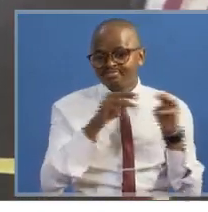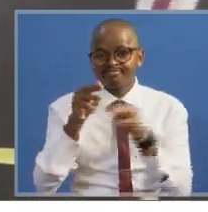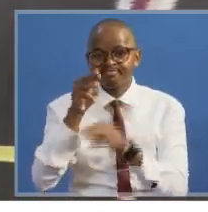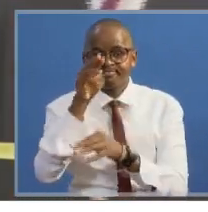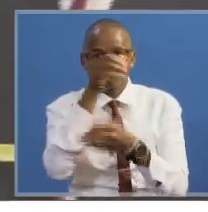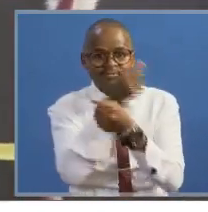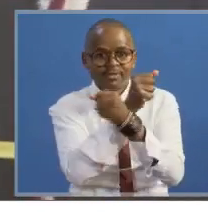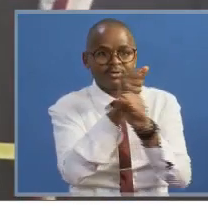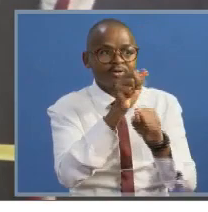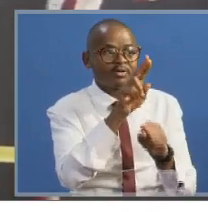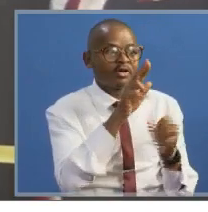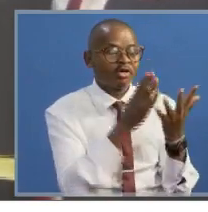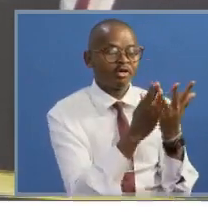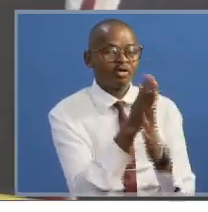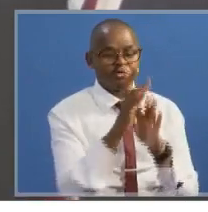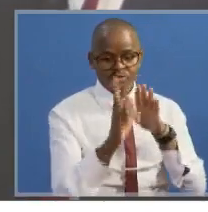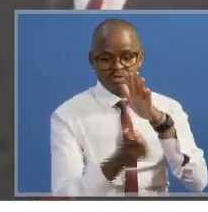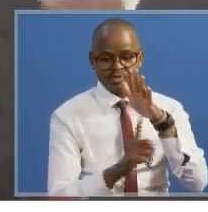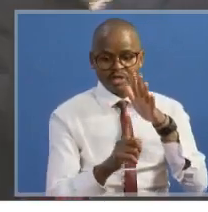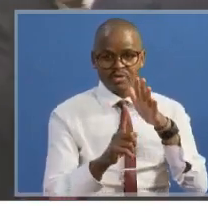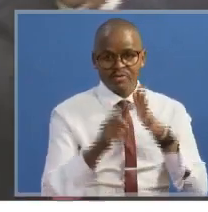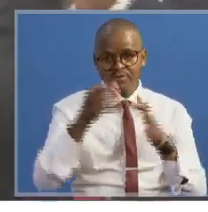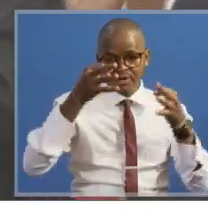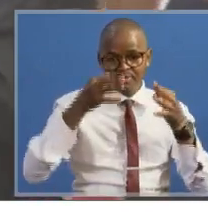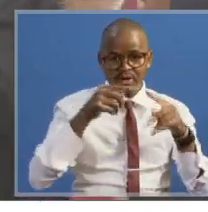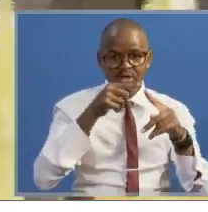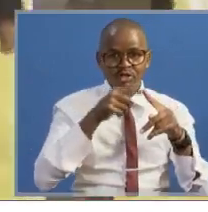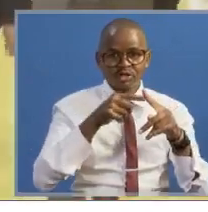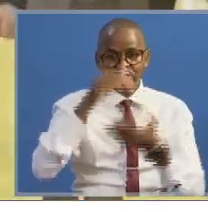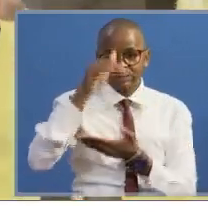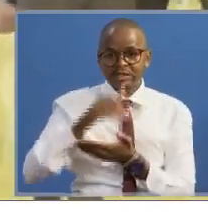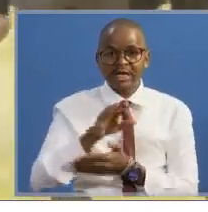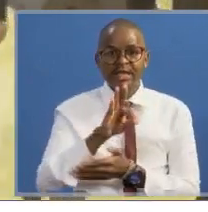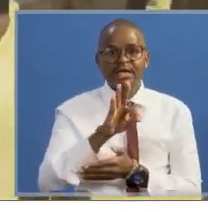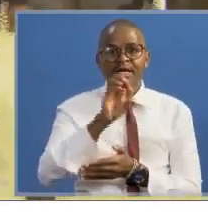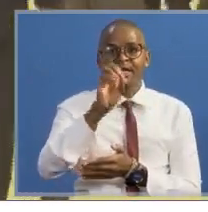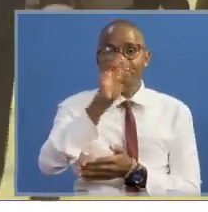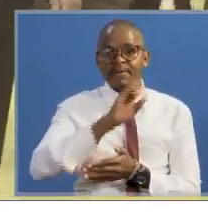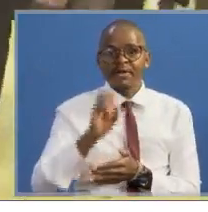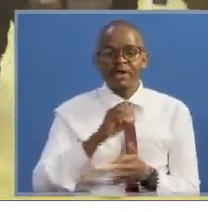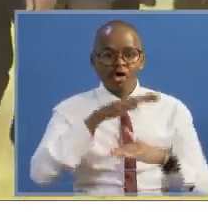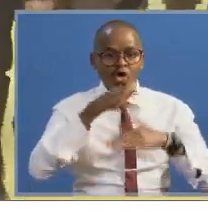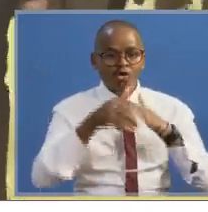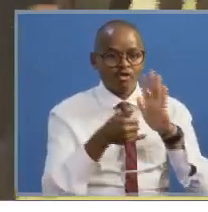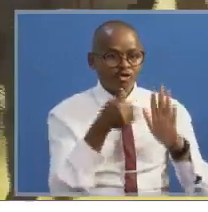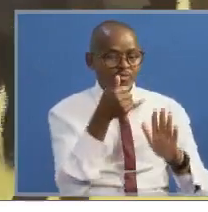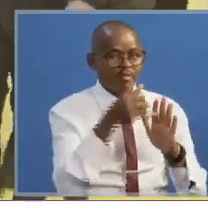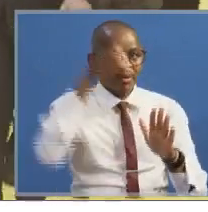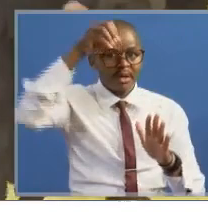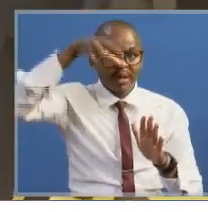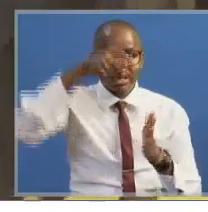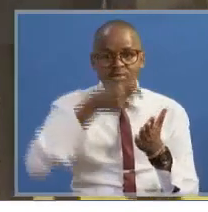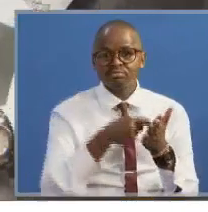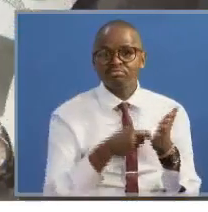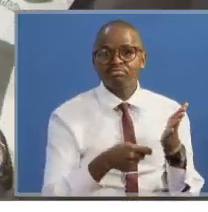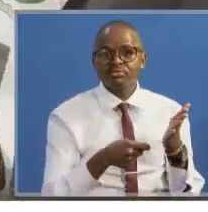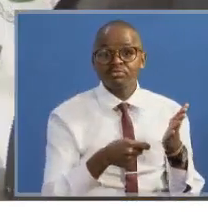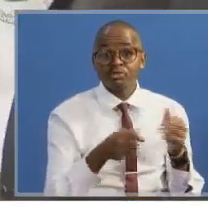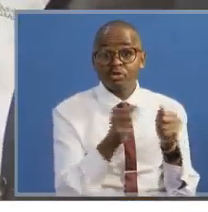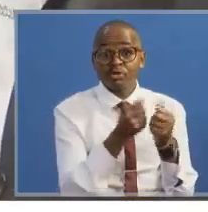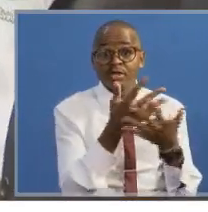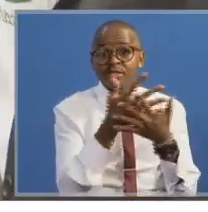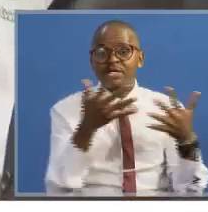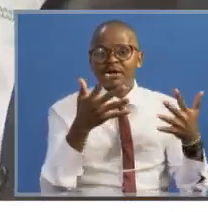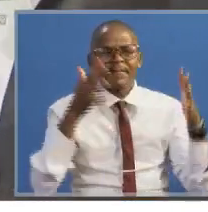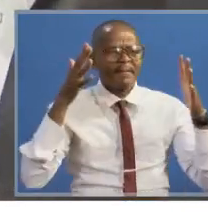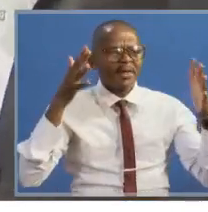President Uhuru Kenyatta through the Ministry of Treasury to cut down 30% of all manufacturers' electricity costs, with some of the